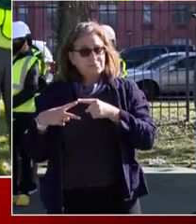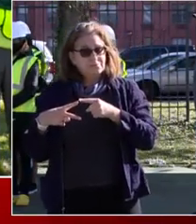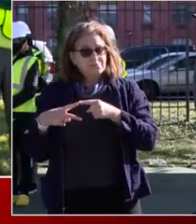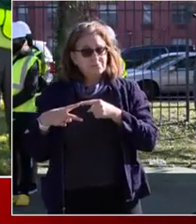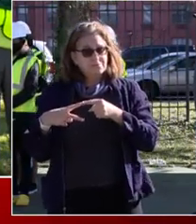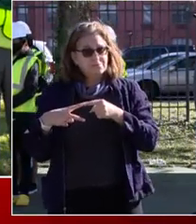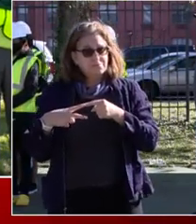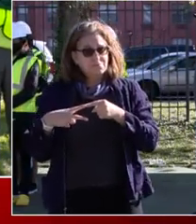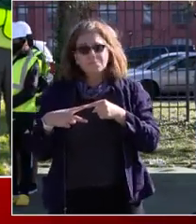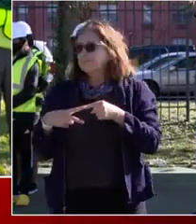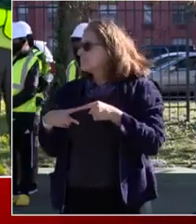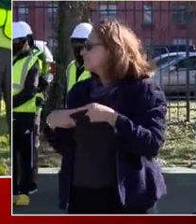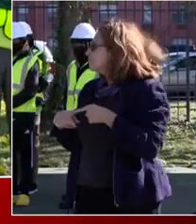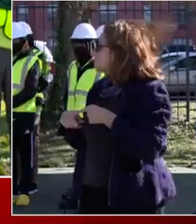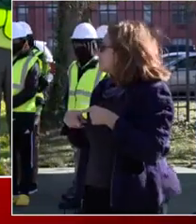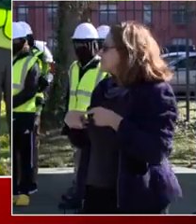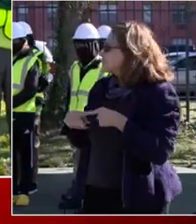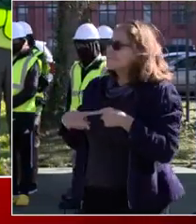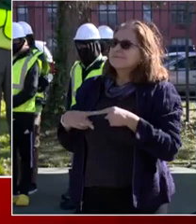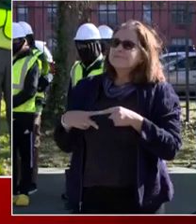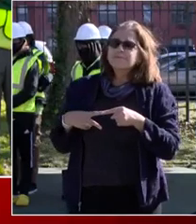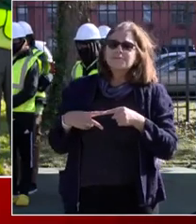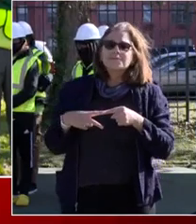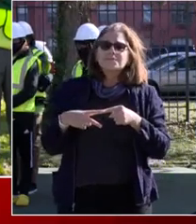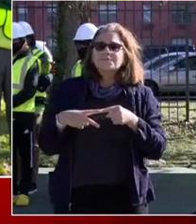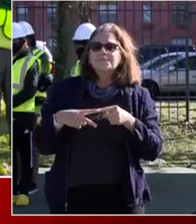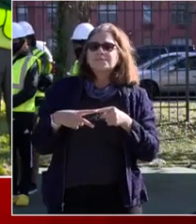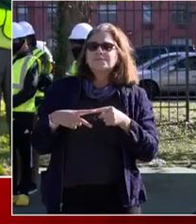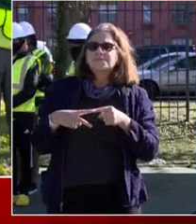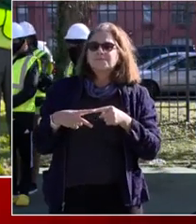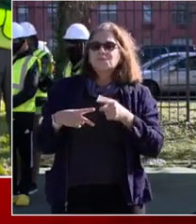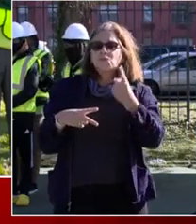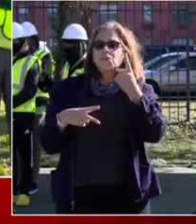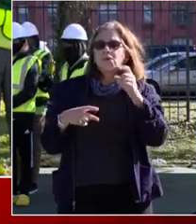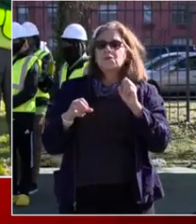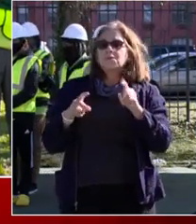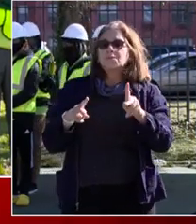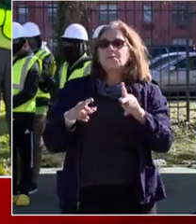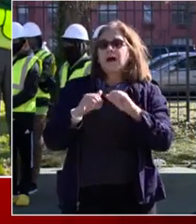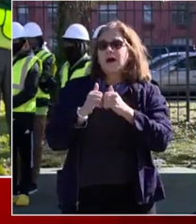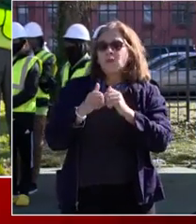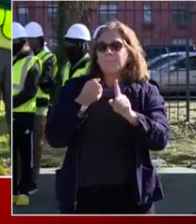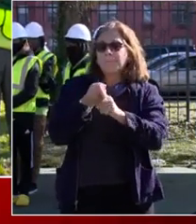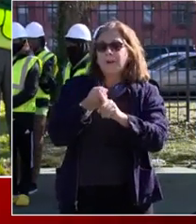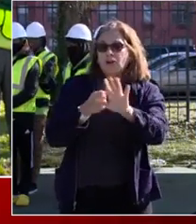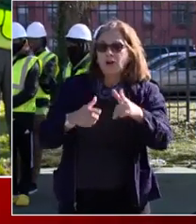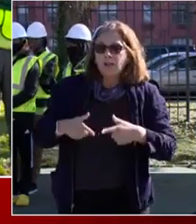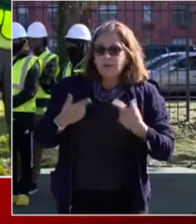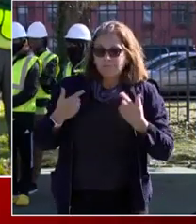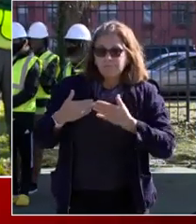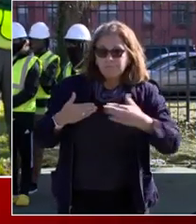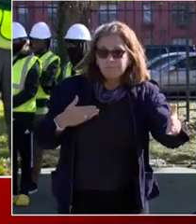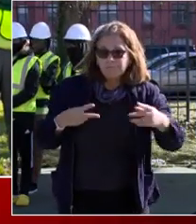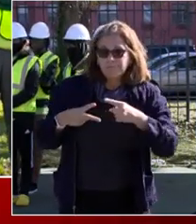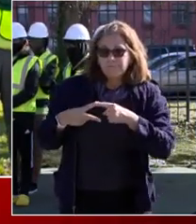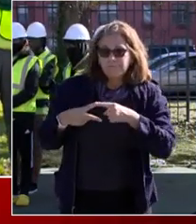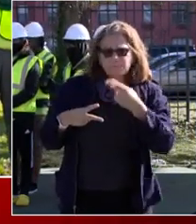how one opportunity can change your life? And I will